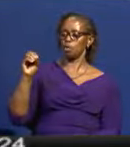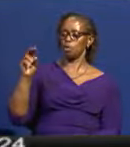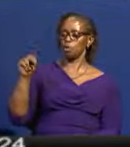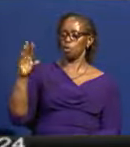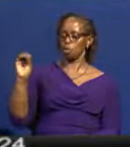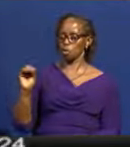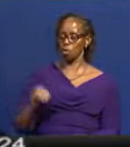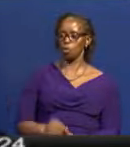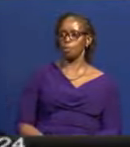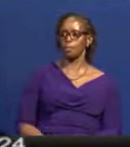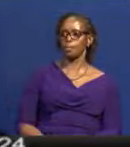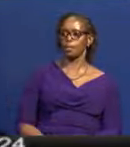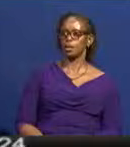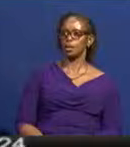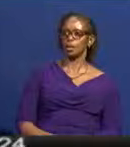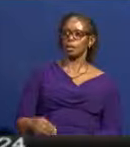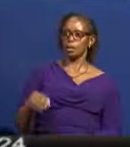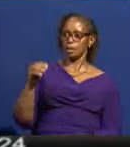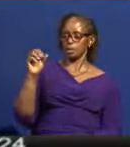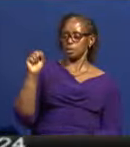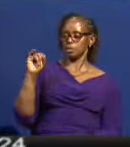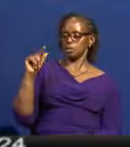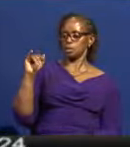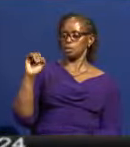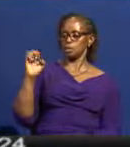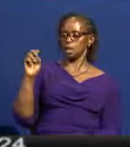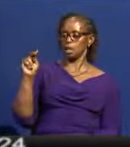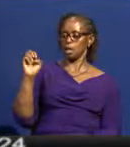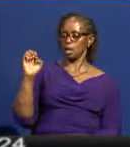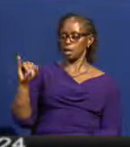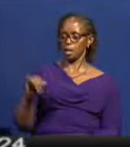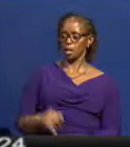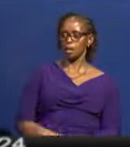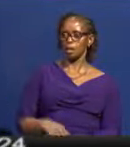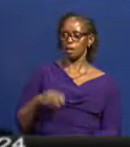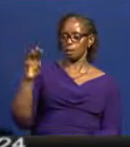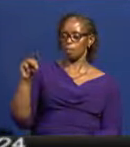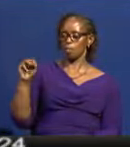Chepkonga, Janet Sitienei, Muge